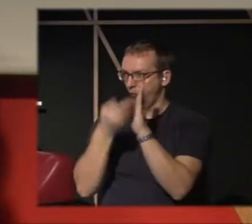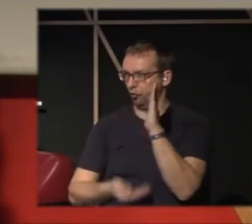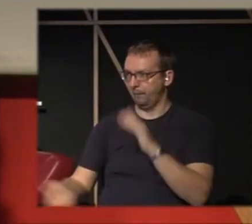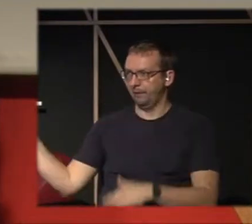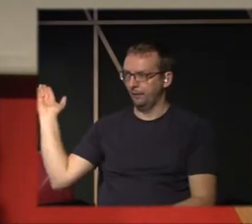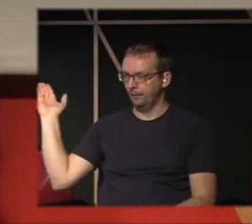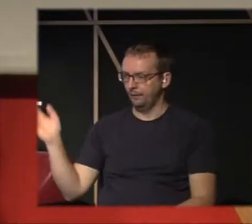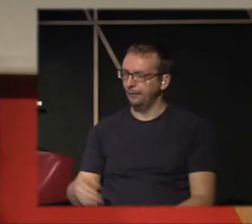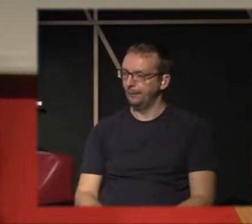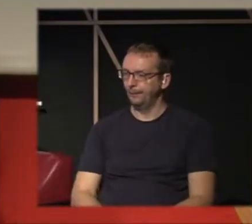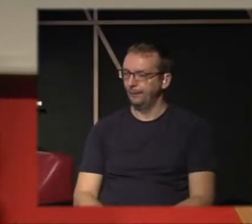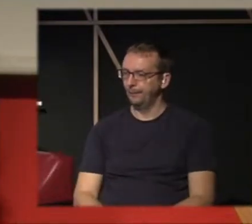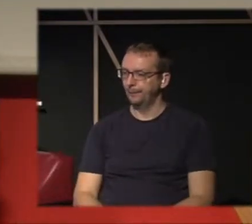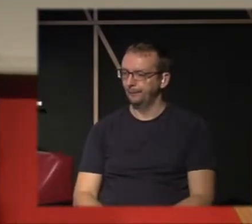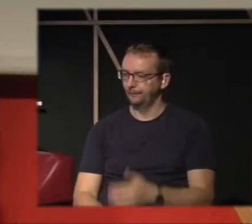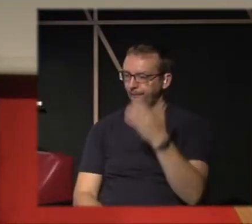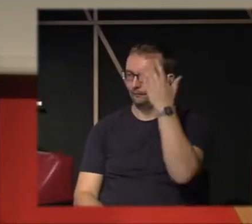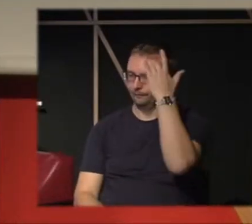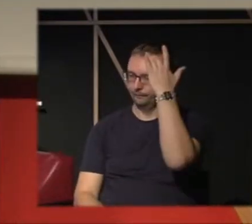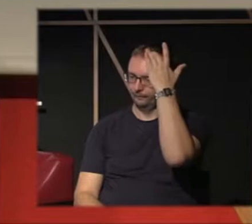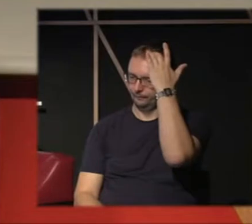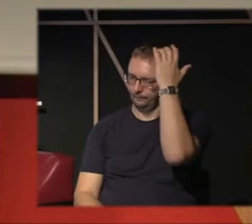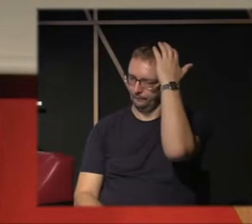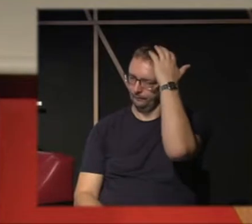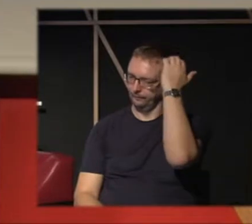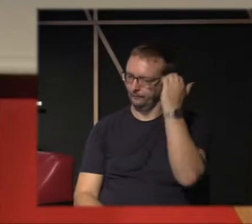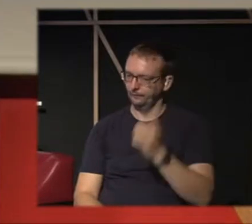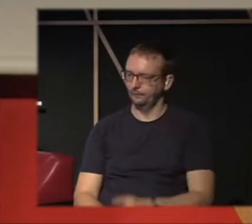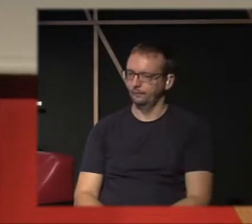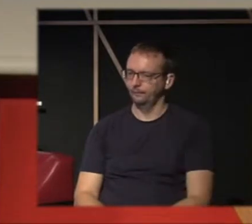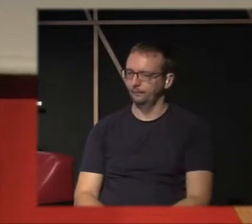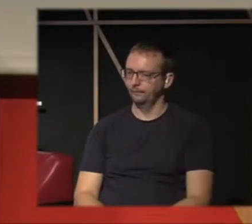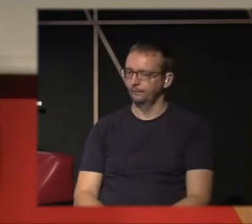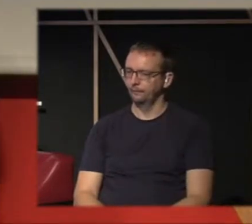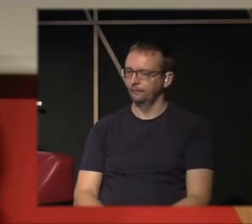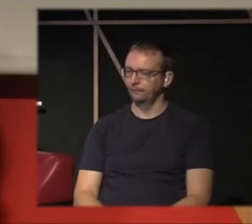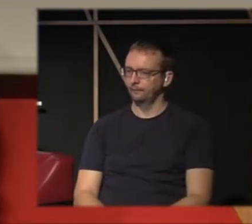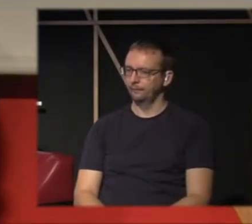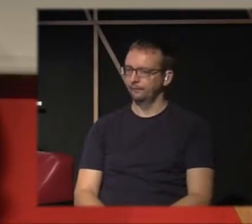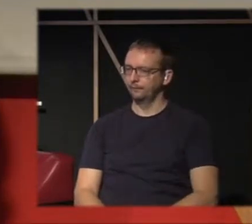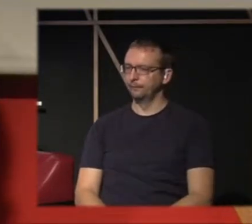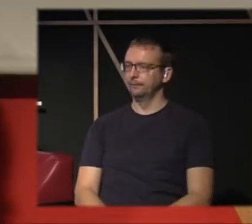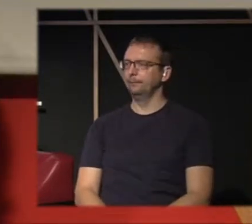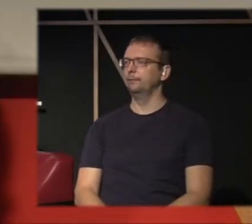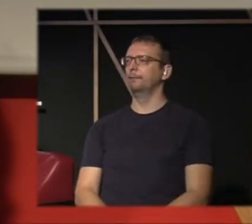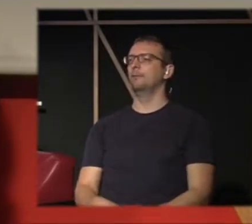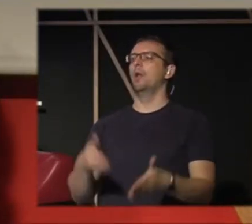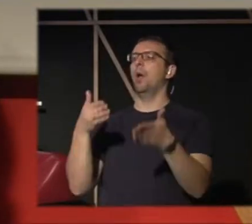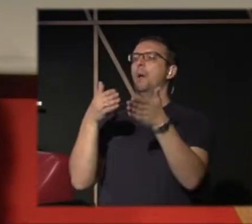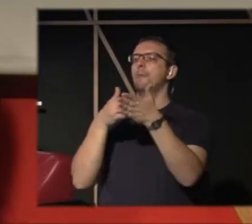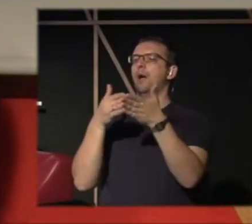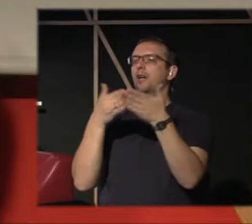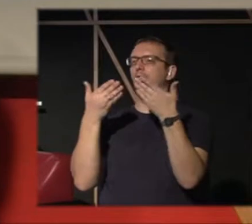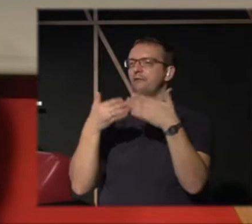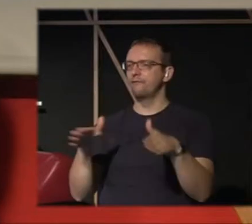look at accommodation, we look at accessible transport possibilities, and as mentioned before, at the